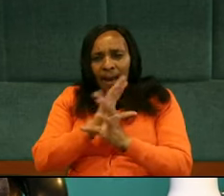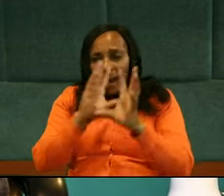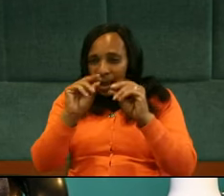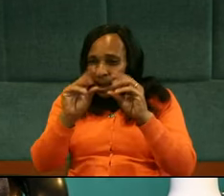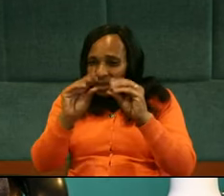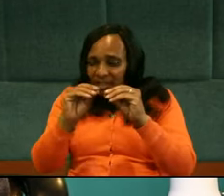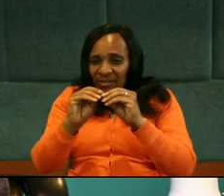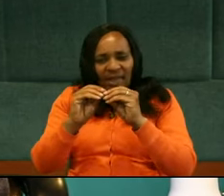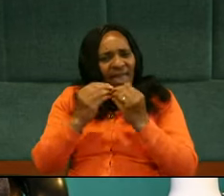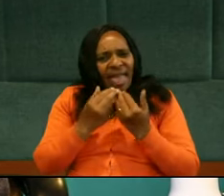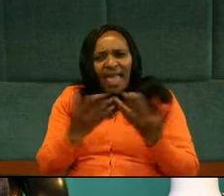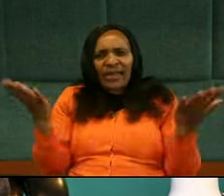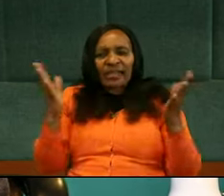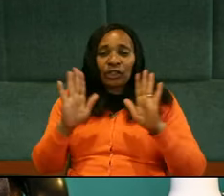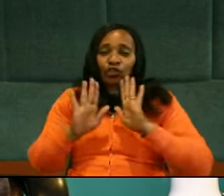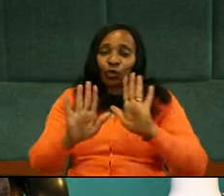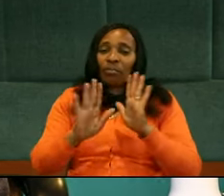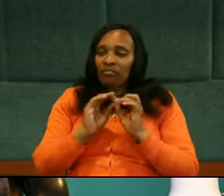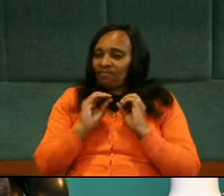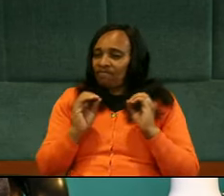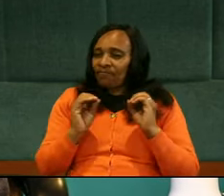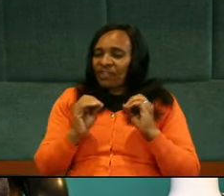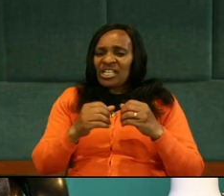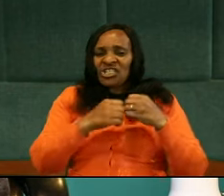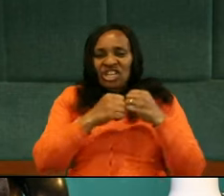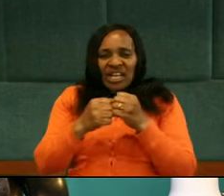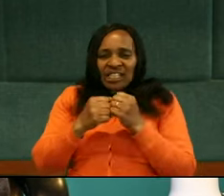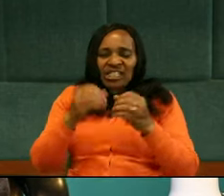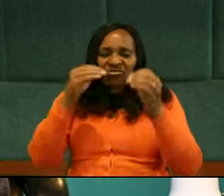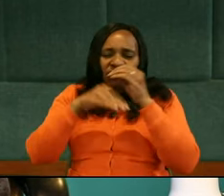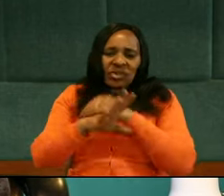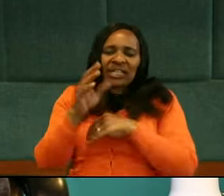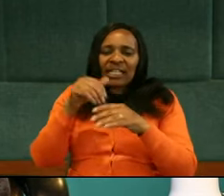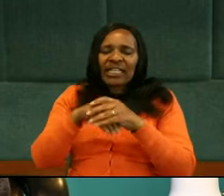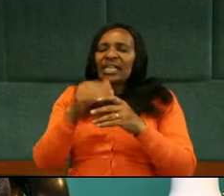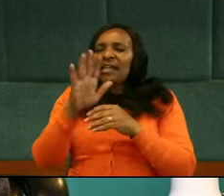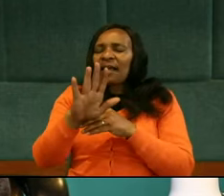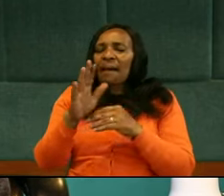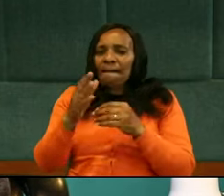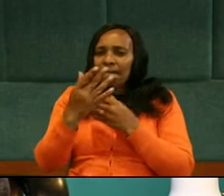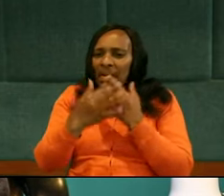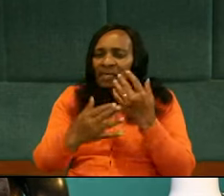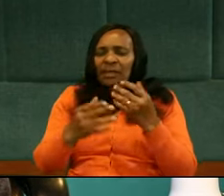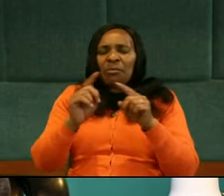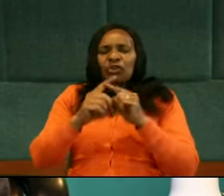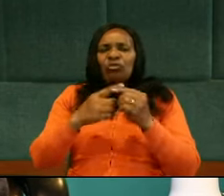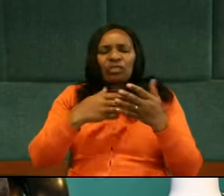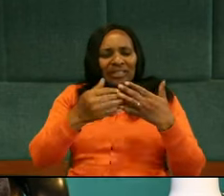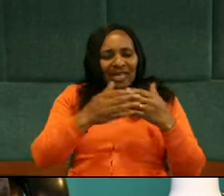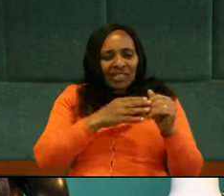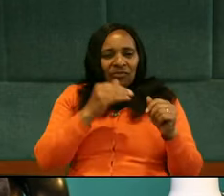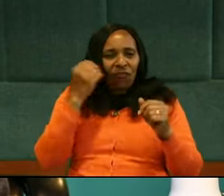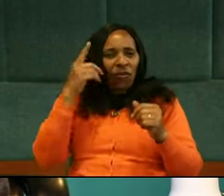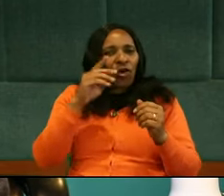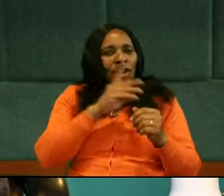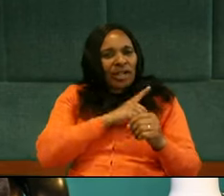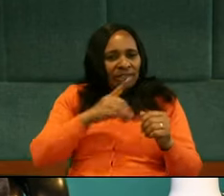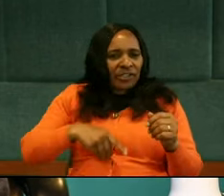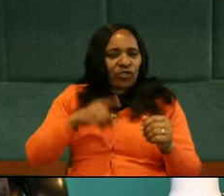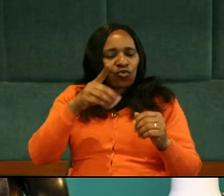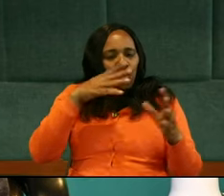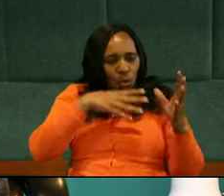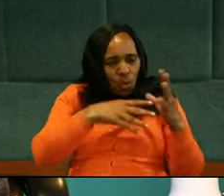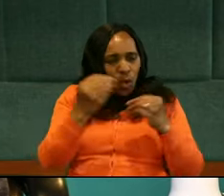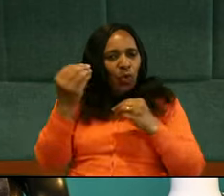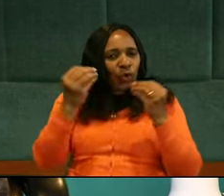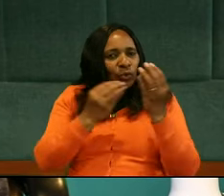stop them. So maybe the challenges and him going to a bloody war is him telling David, yes, you're going through this, but you will